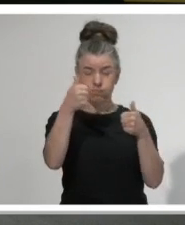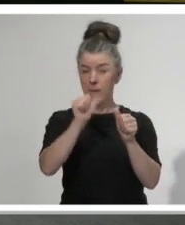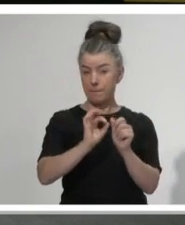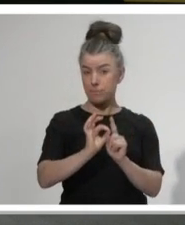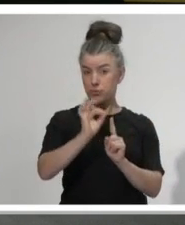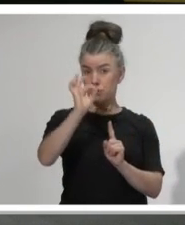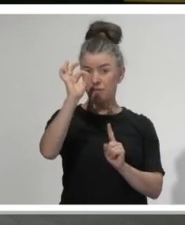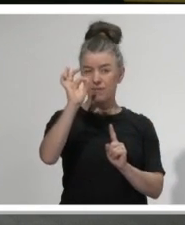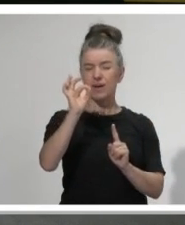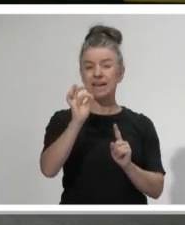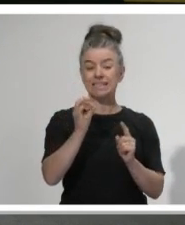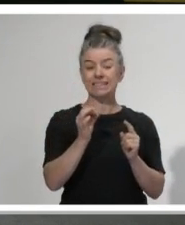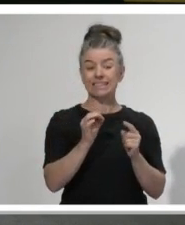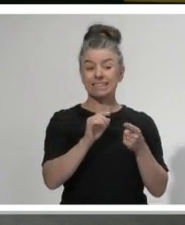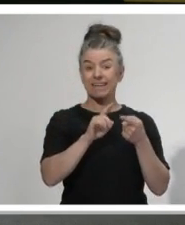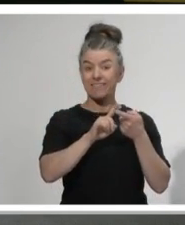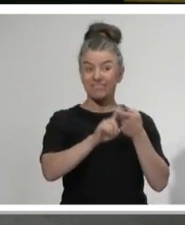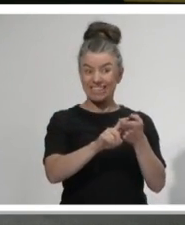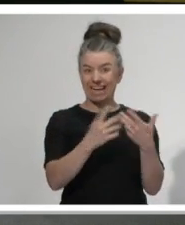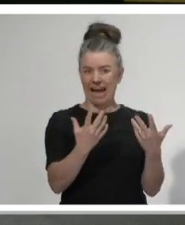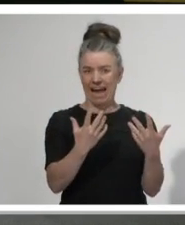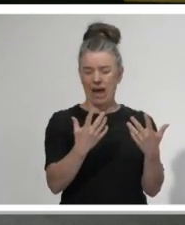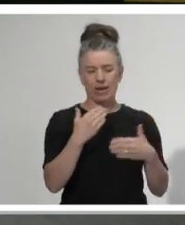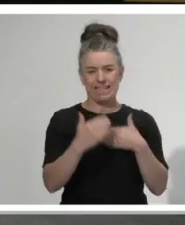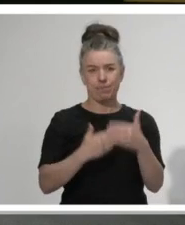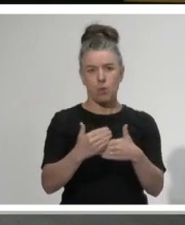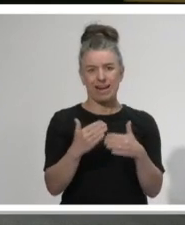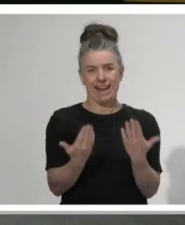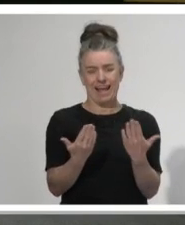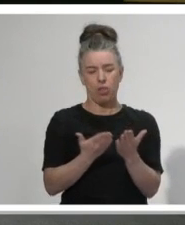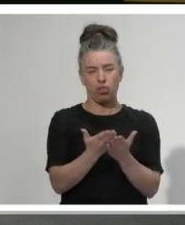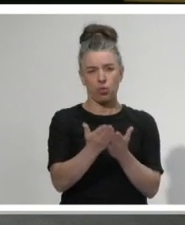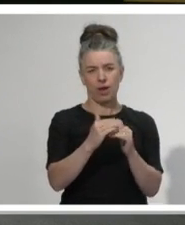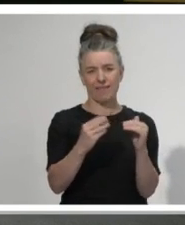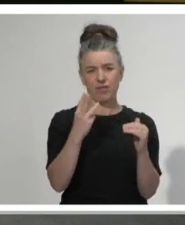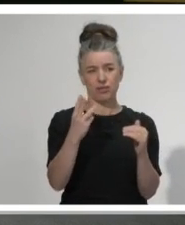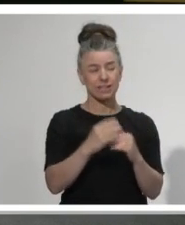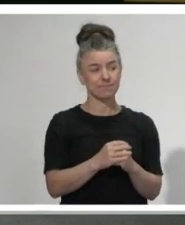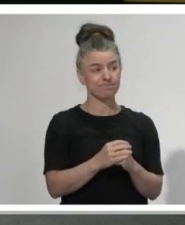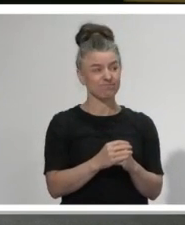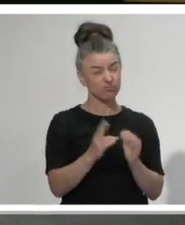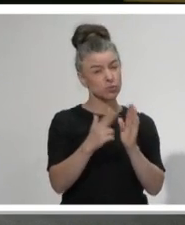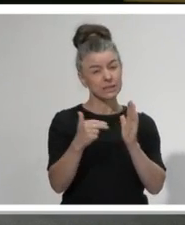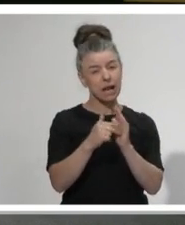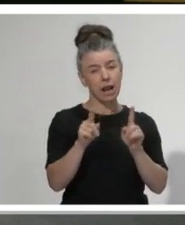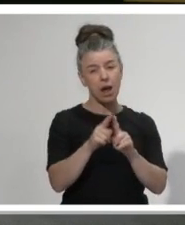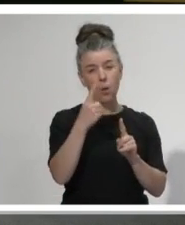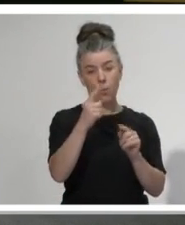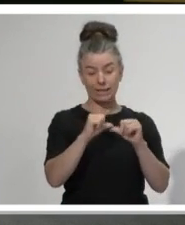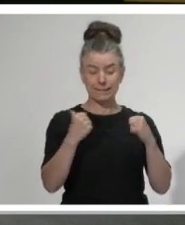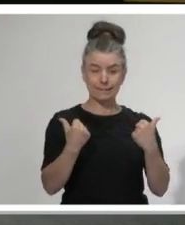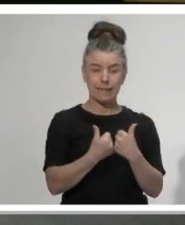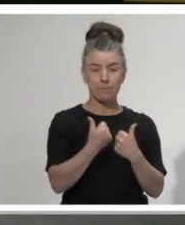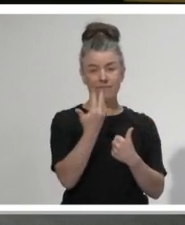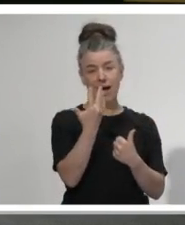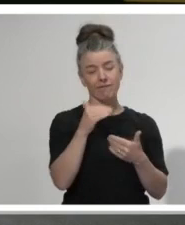those in through level 3, and that's been because as a country of 5 million people we have decided collectively that we're all in this together.